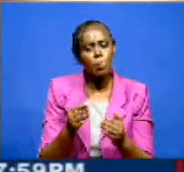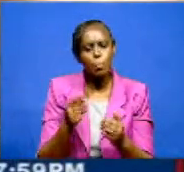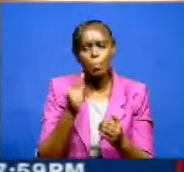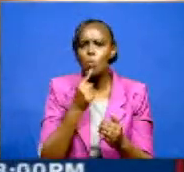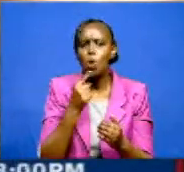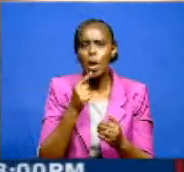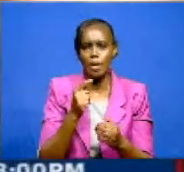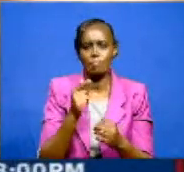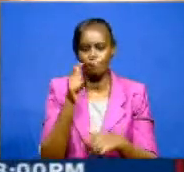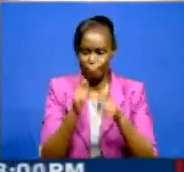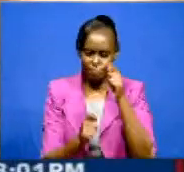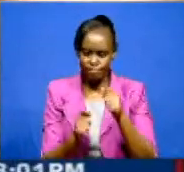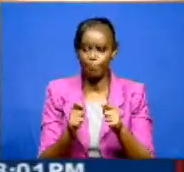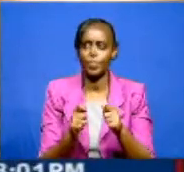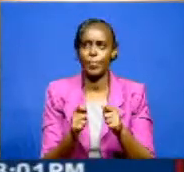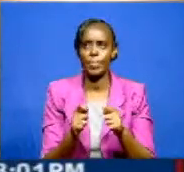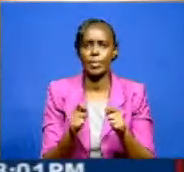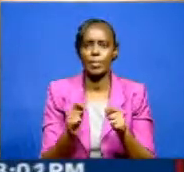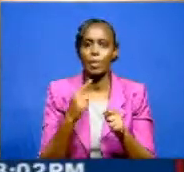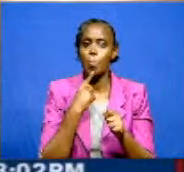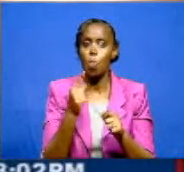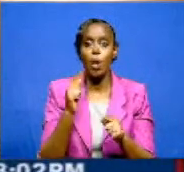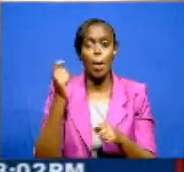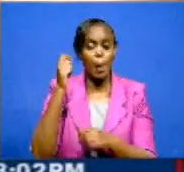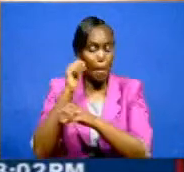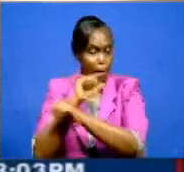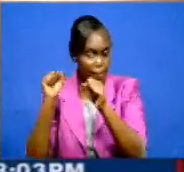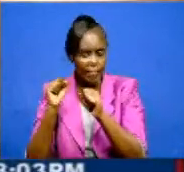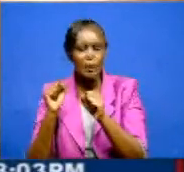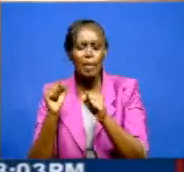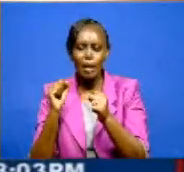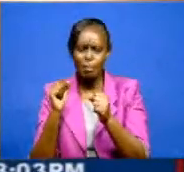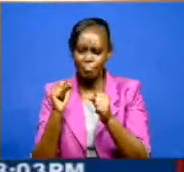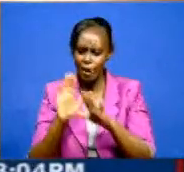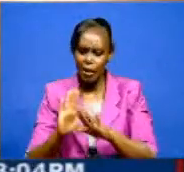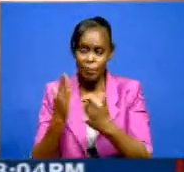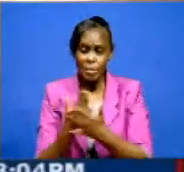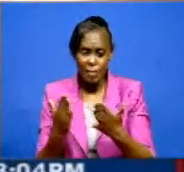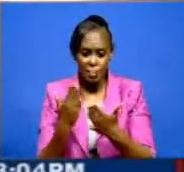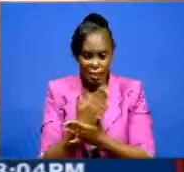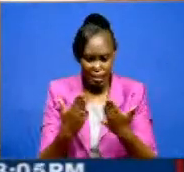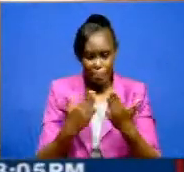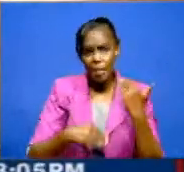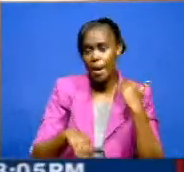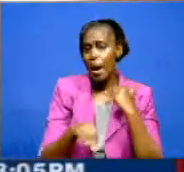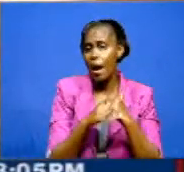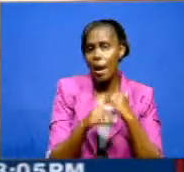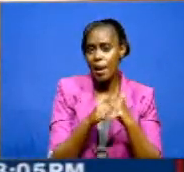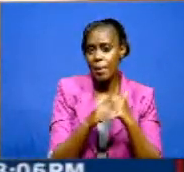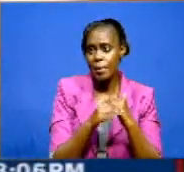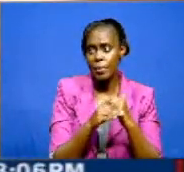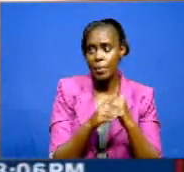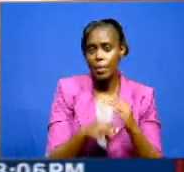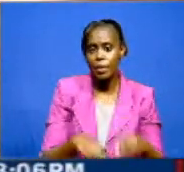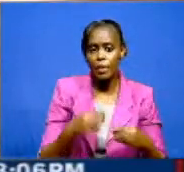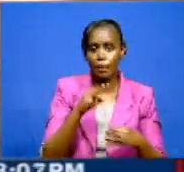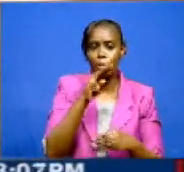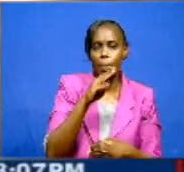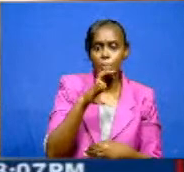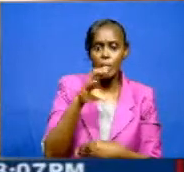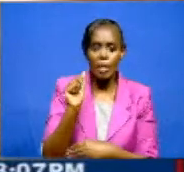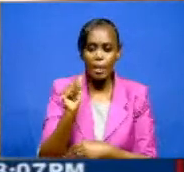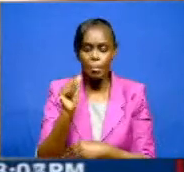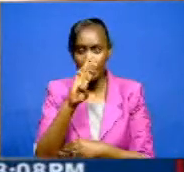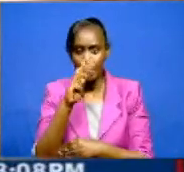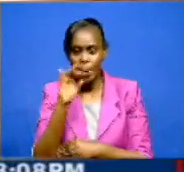remember, the first anniversary of the late President Moi, he left a mark. But something we must add, apart, you know, we're giving MCS 4 billion for